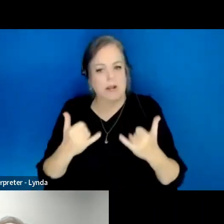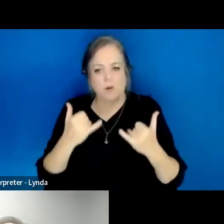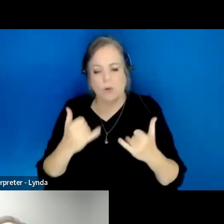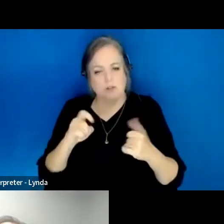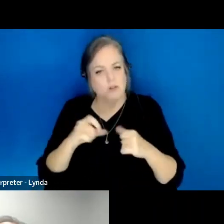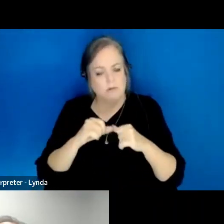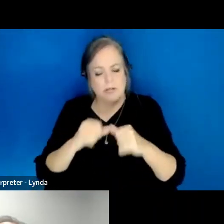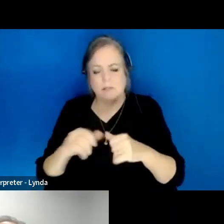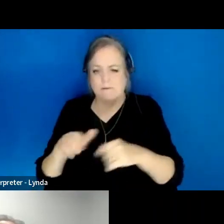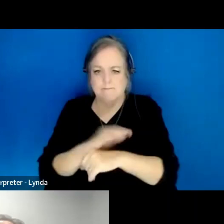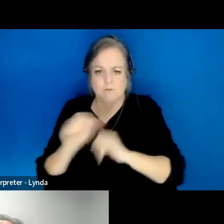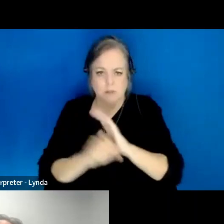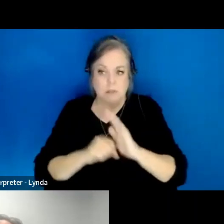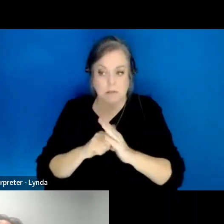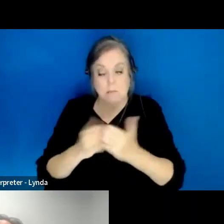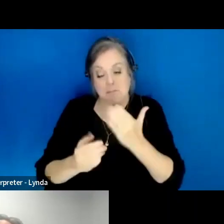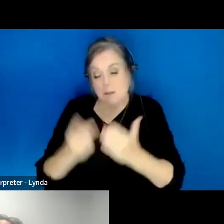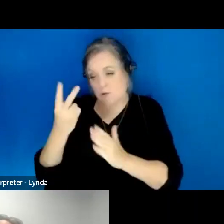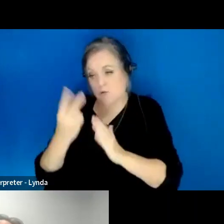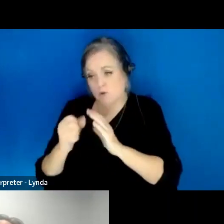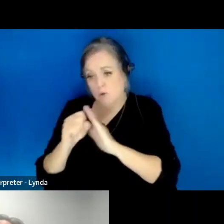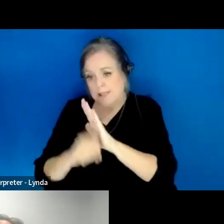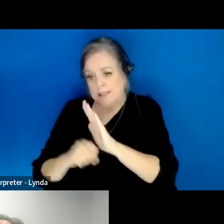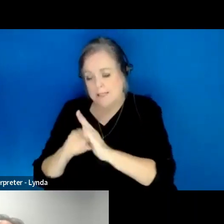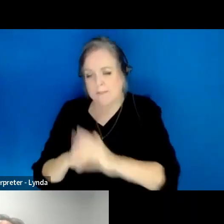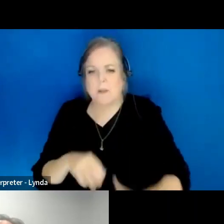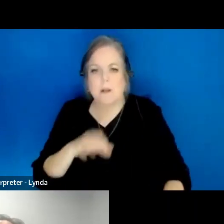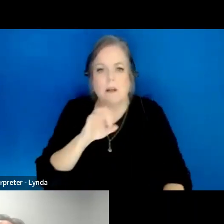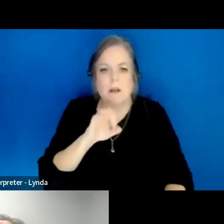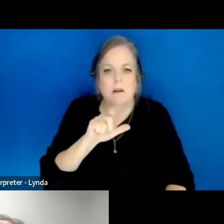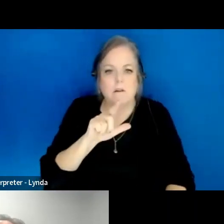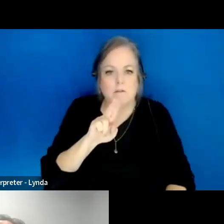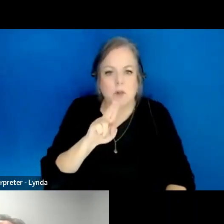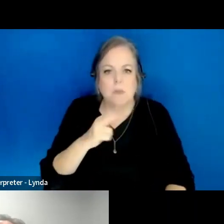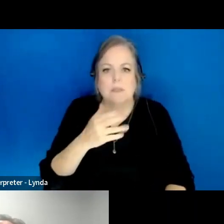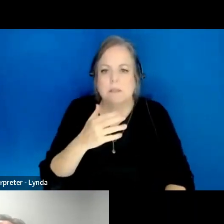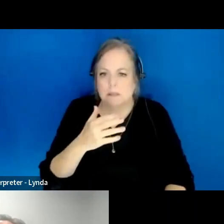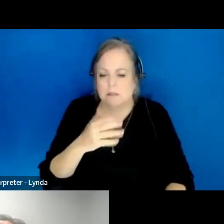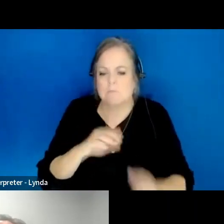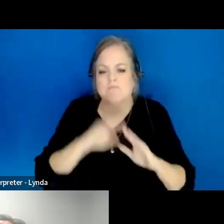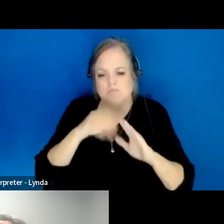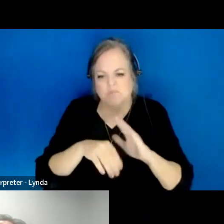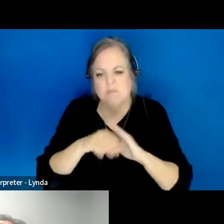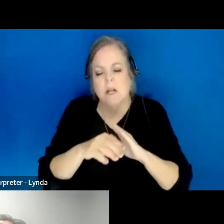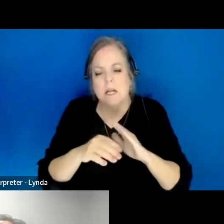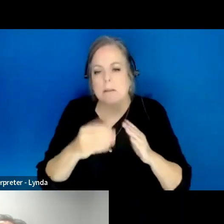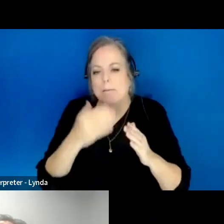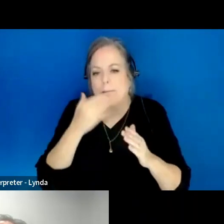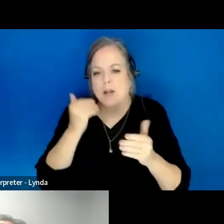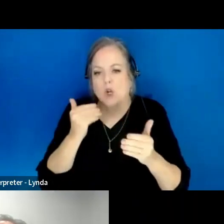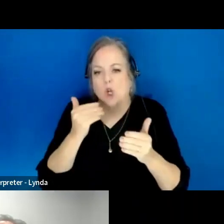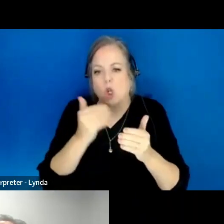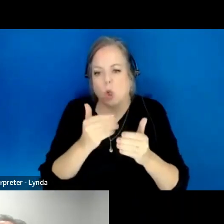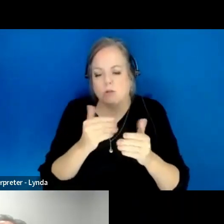an entire season. It may even last 2 seasons. Flu is better, closer. Flu does wane, and it's closer to